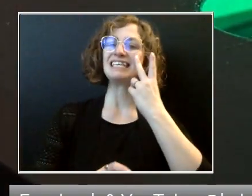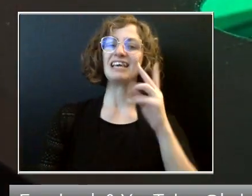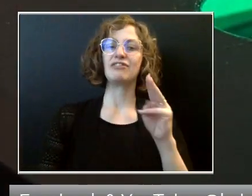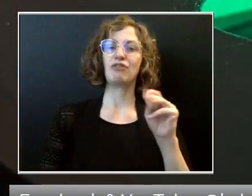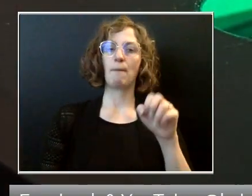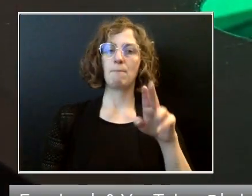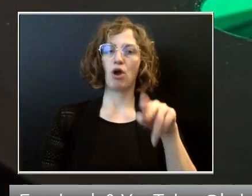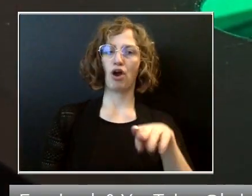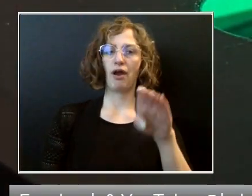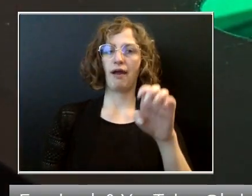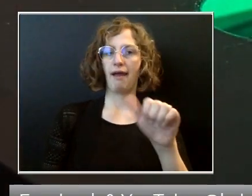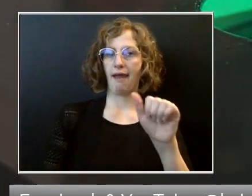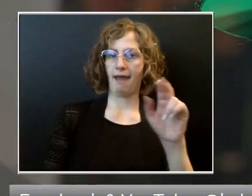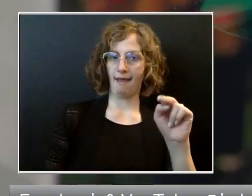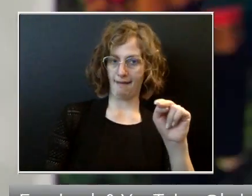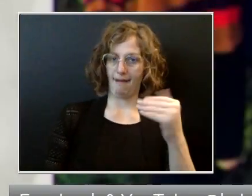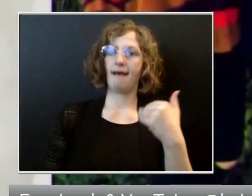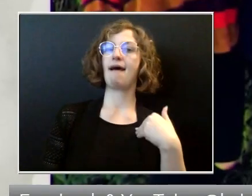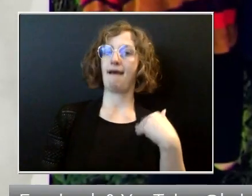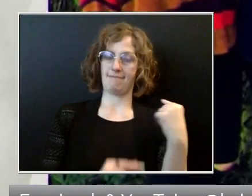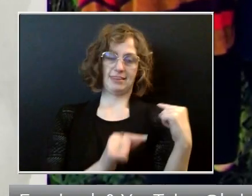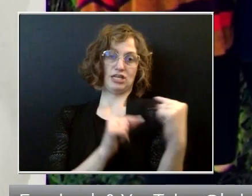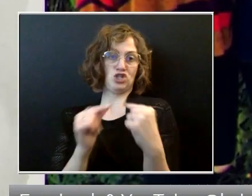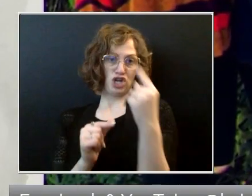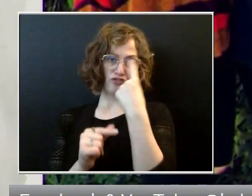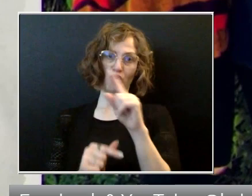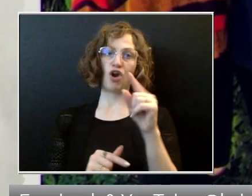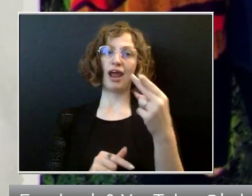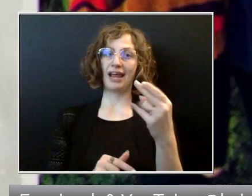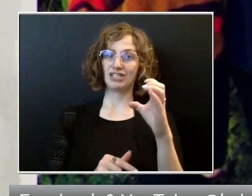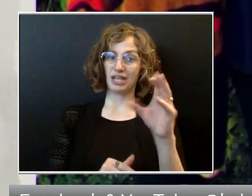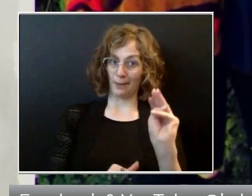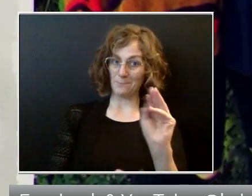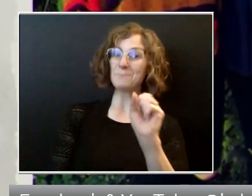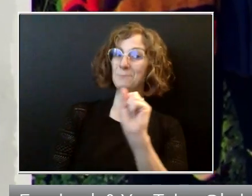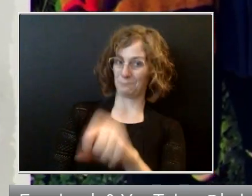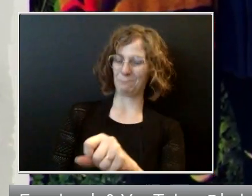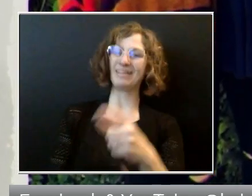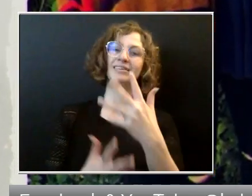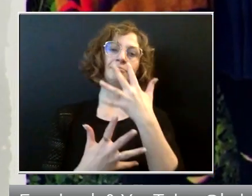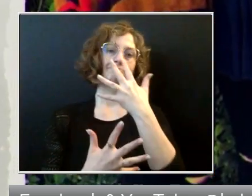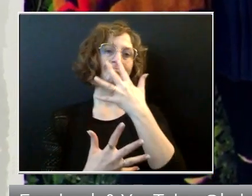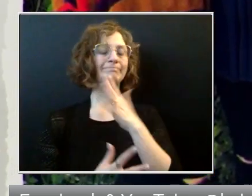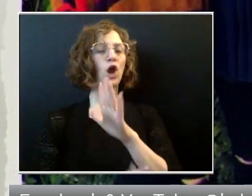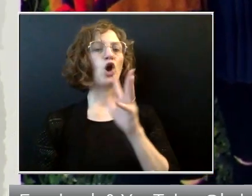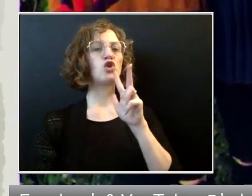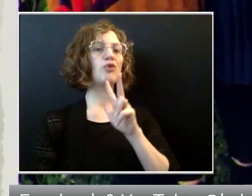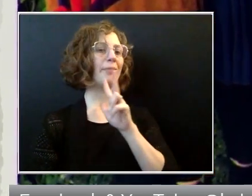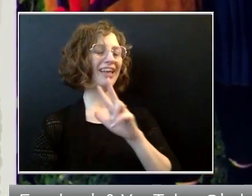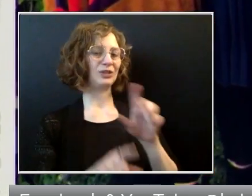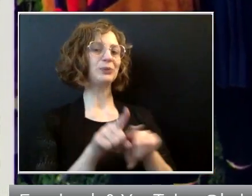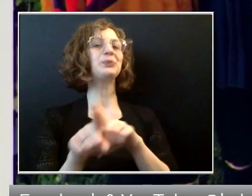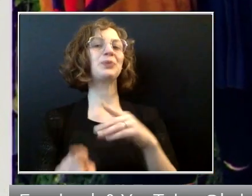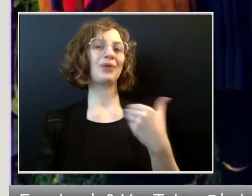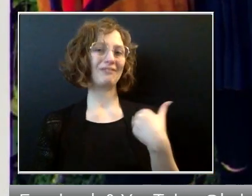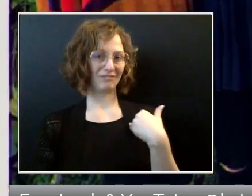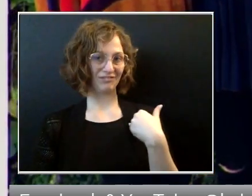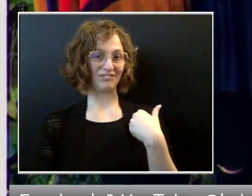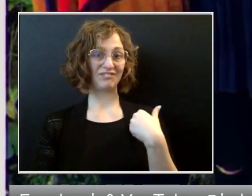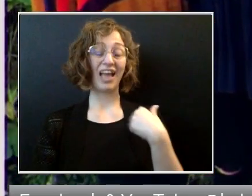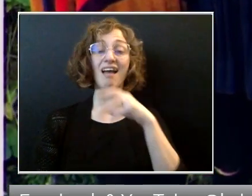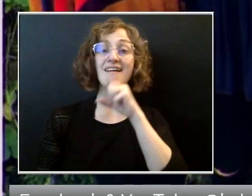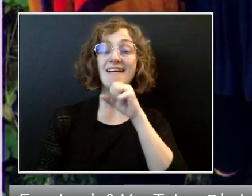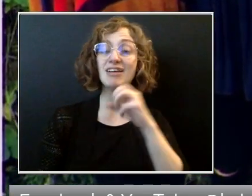She did. Unfortunately, her triplets also have the gene. When they turned 16, they all started seeing Dr.